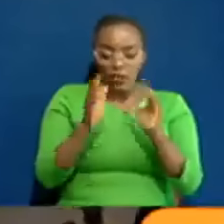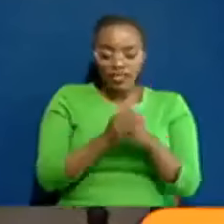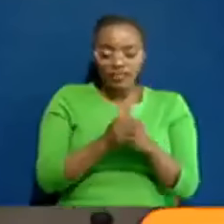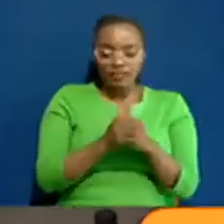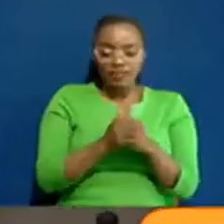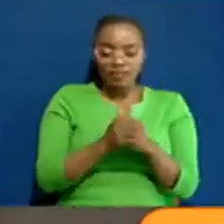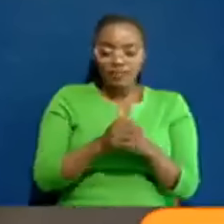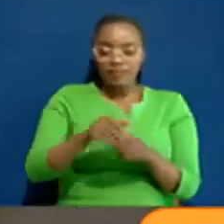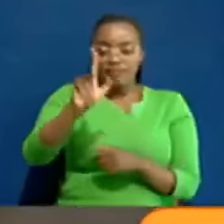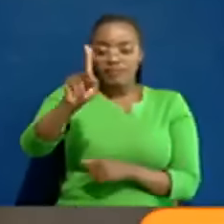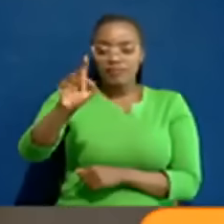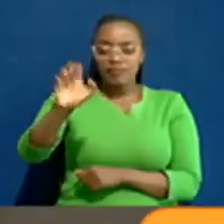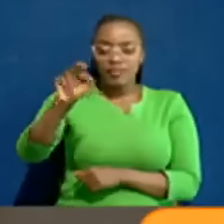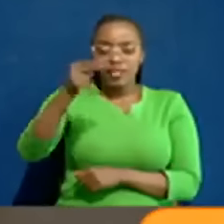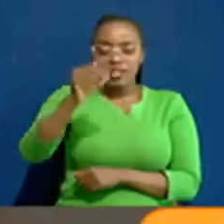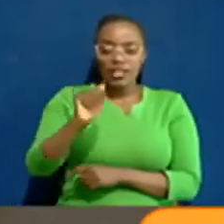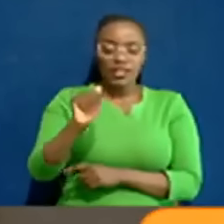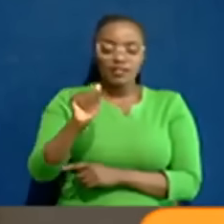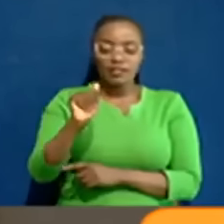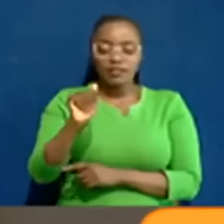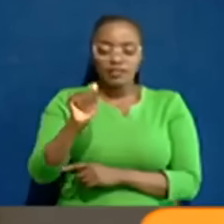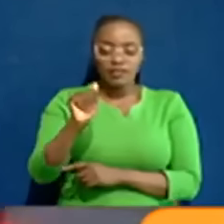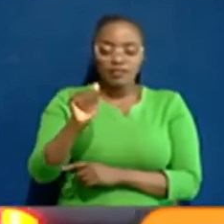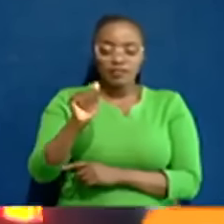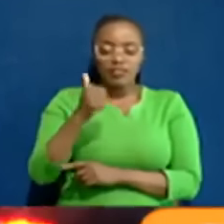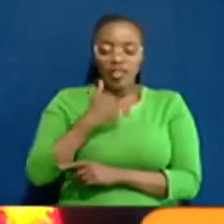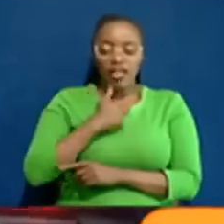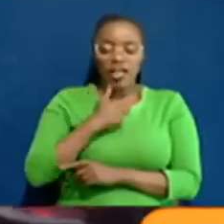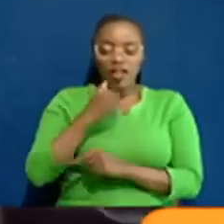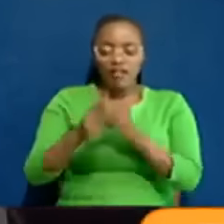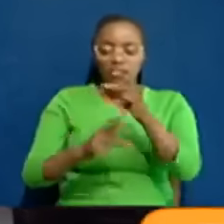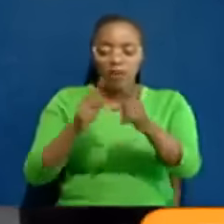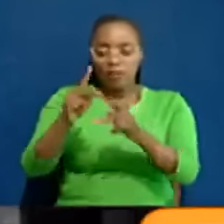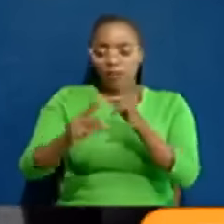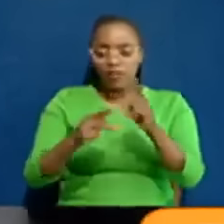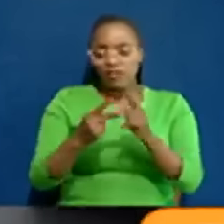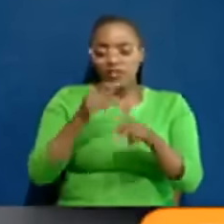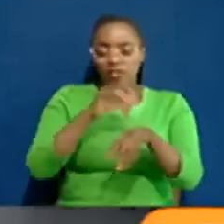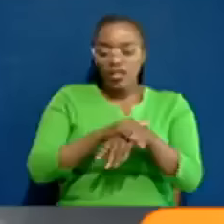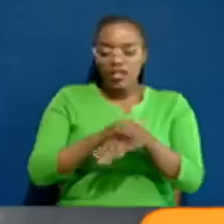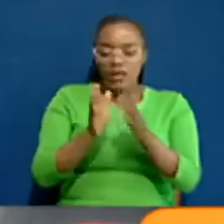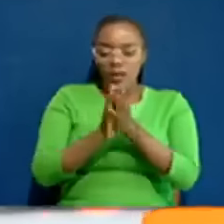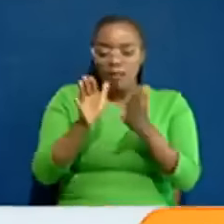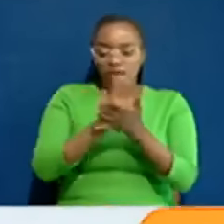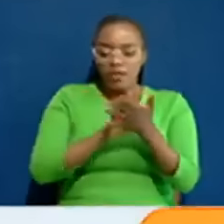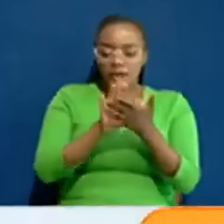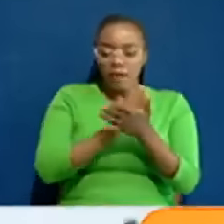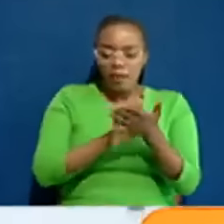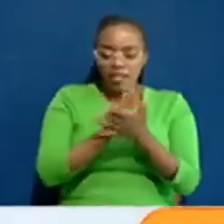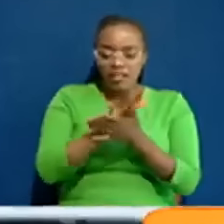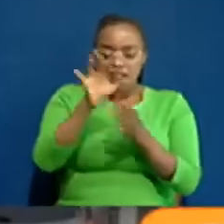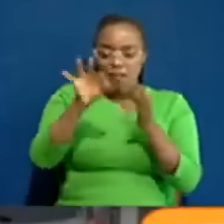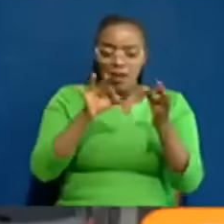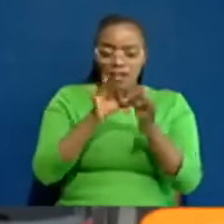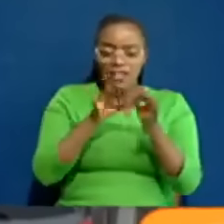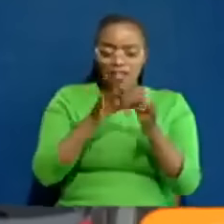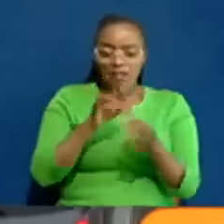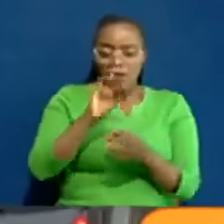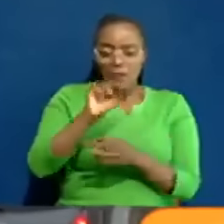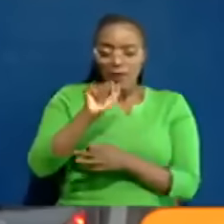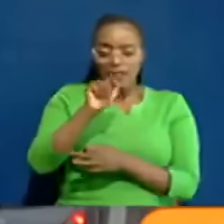The Kenya National Highway Authority is in the process of formulating road tolling policy that, if approved, will